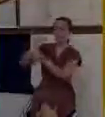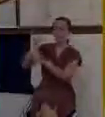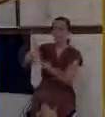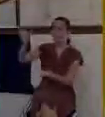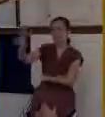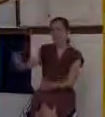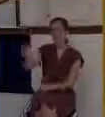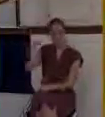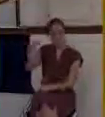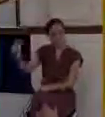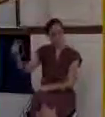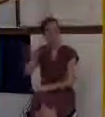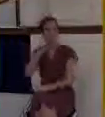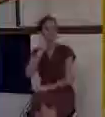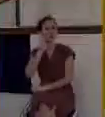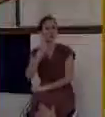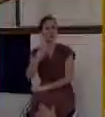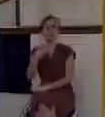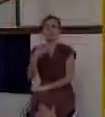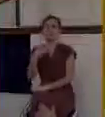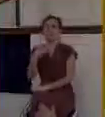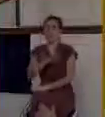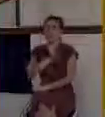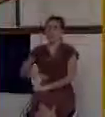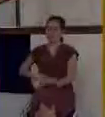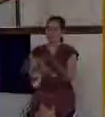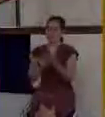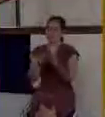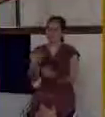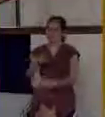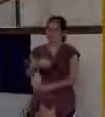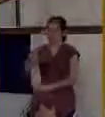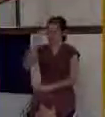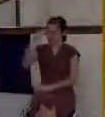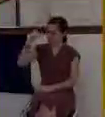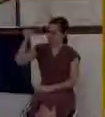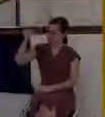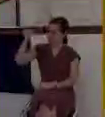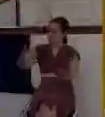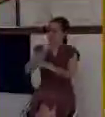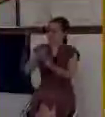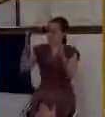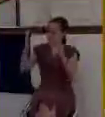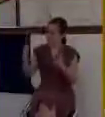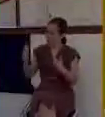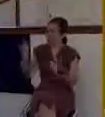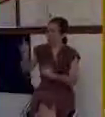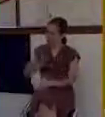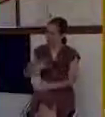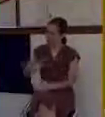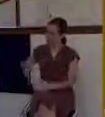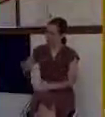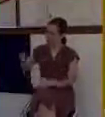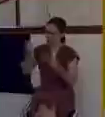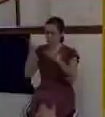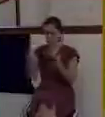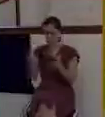Would you say these words in your heart? Lord Jesus, I know that you are the Savior and the Lord, the resurrected Son of